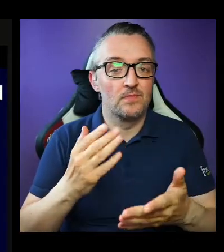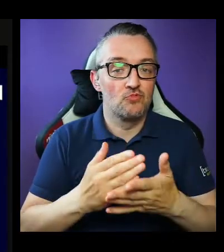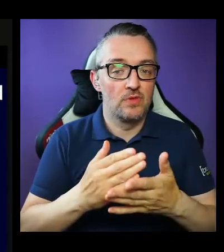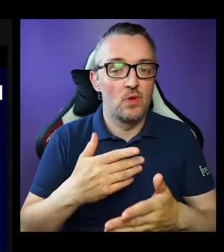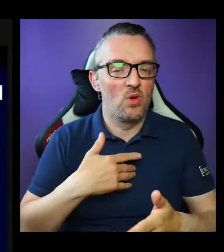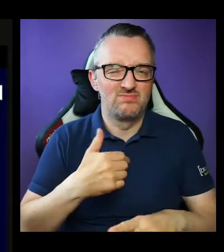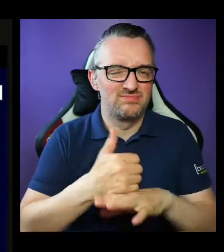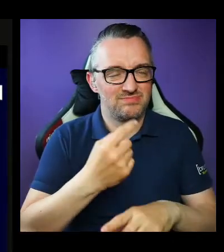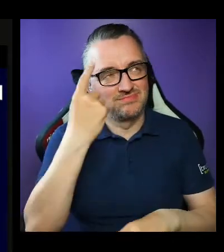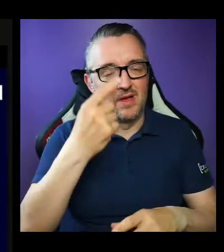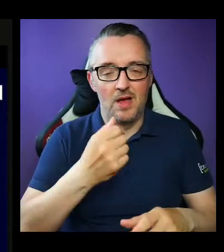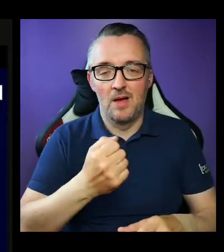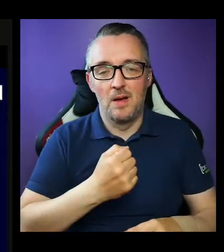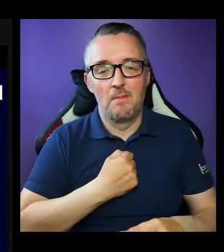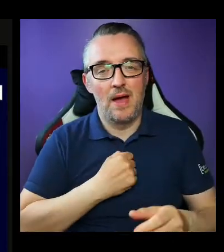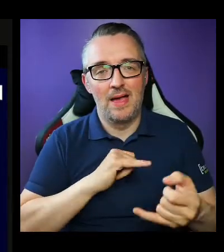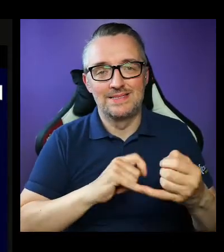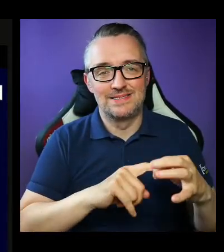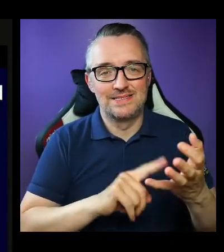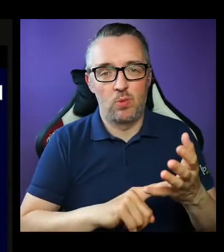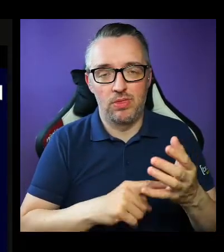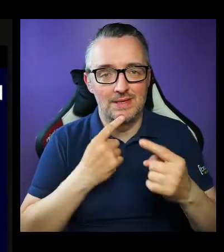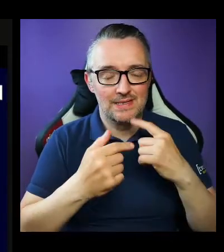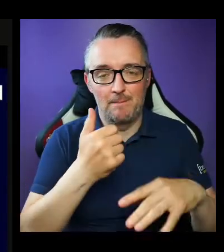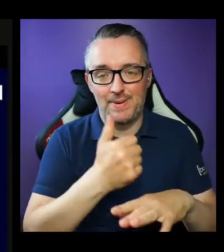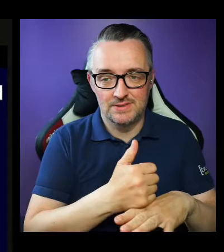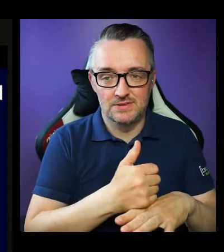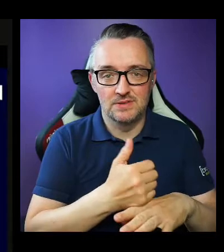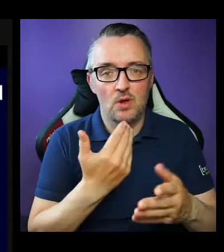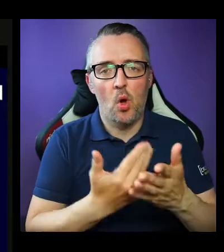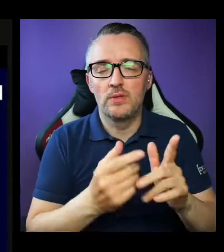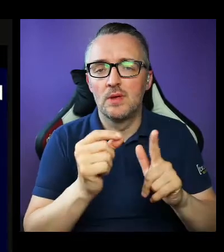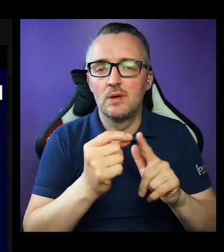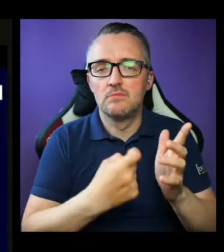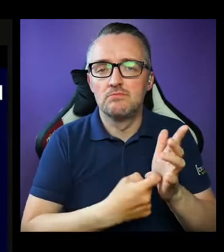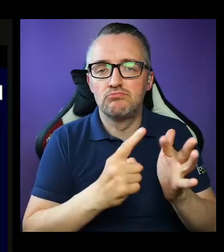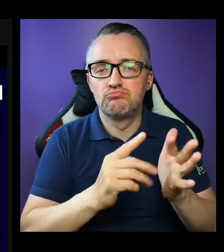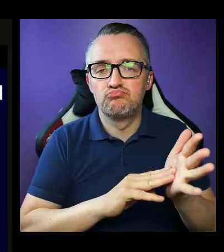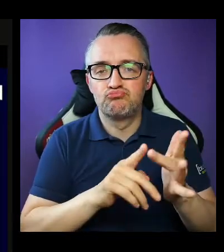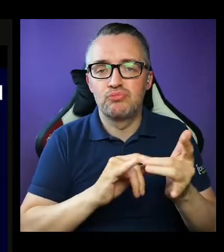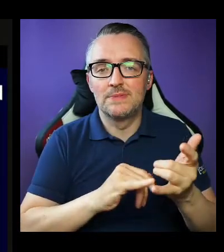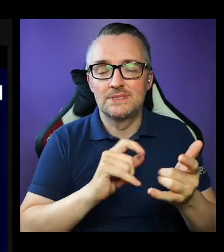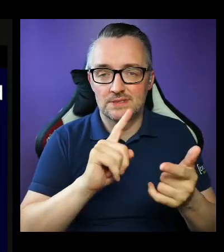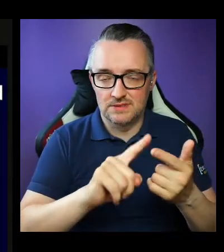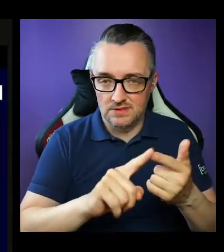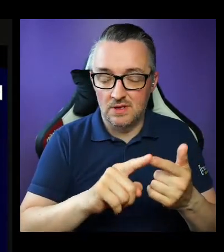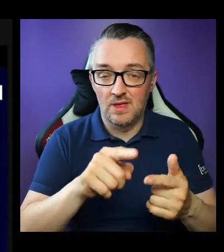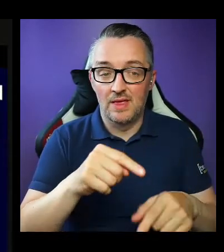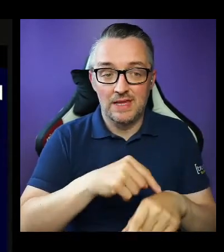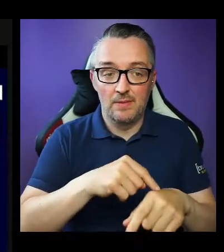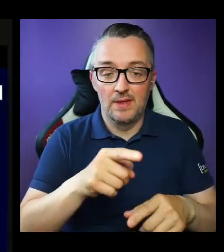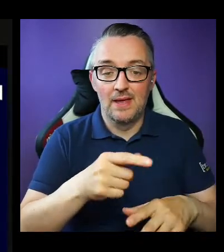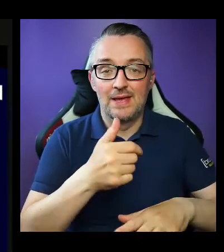a MySQL database on premise. It was what people had experience with, and probably databases was the